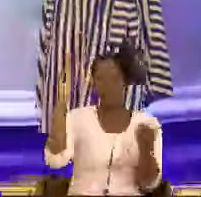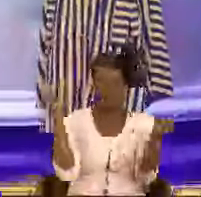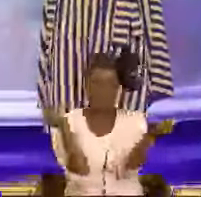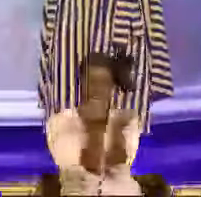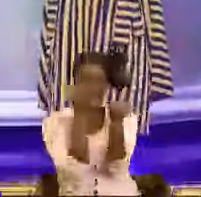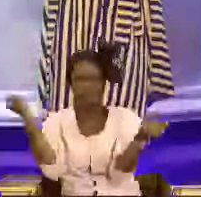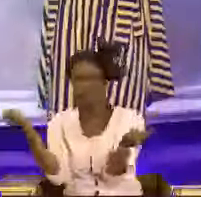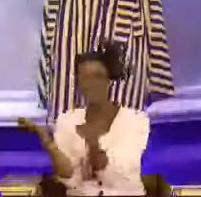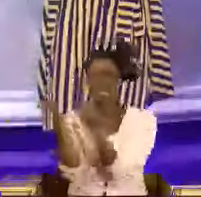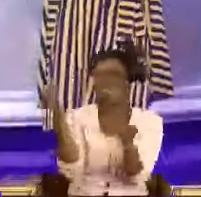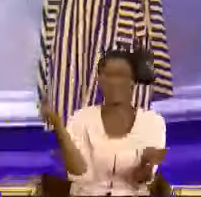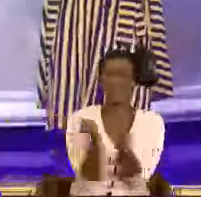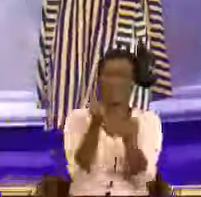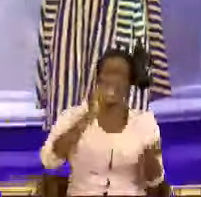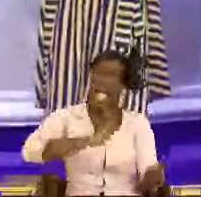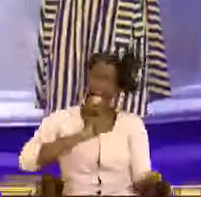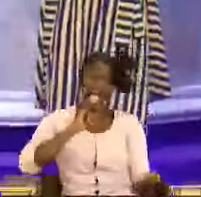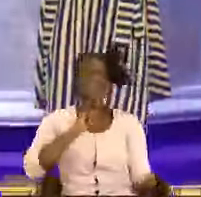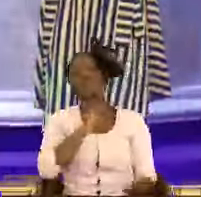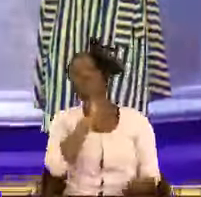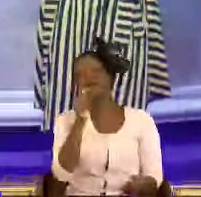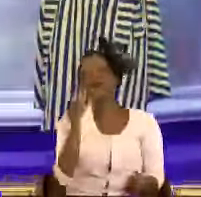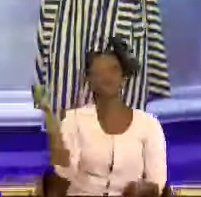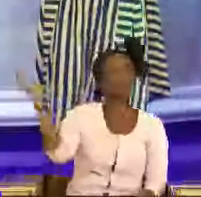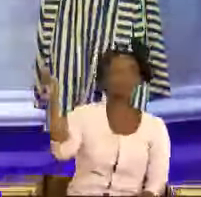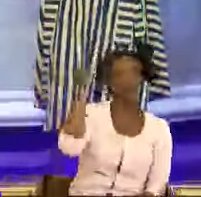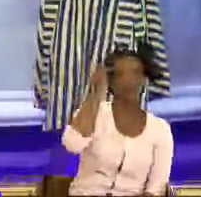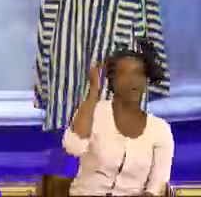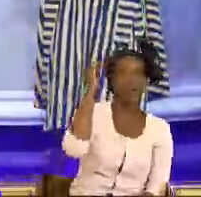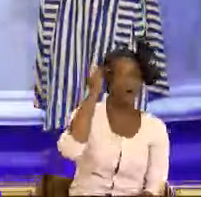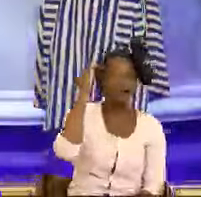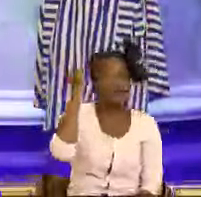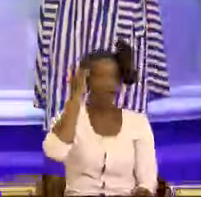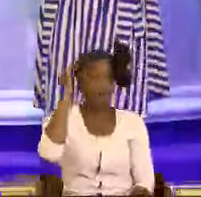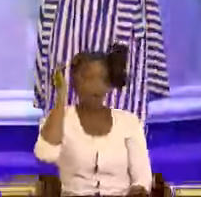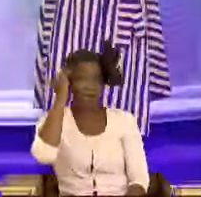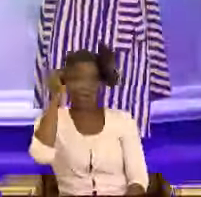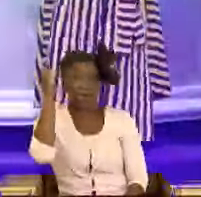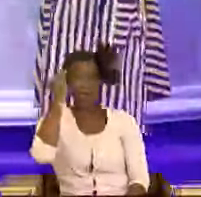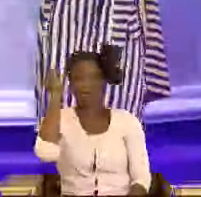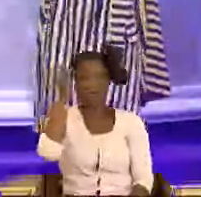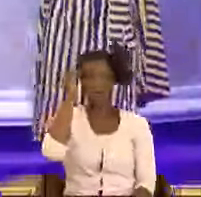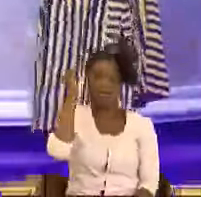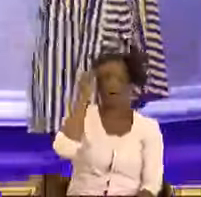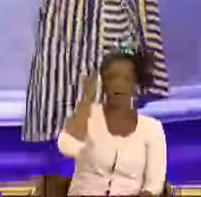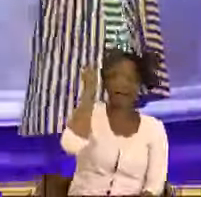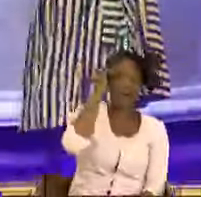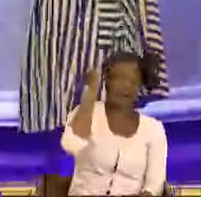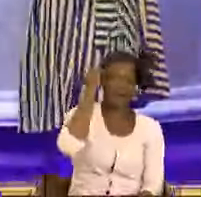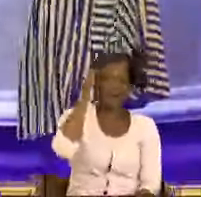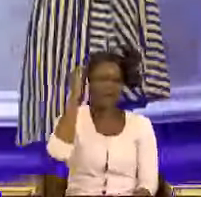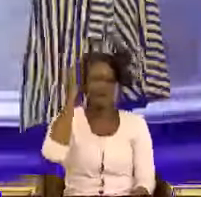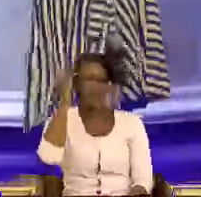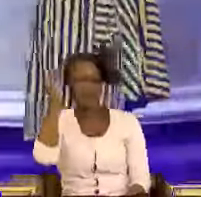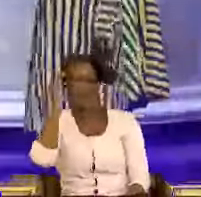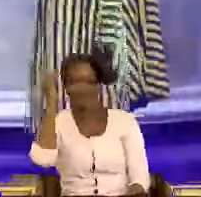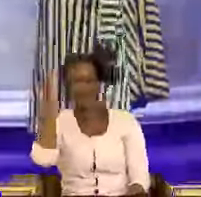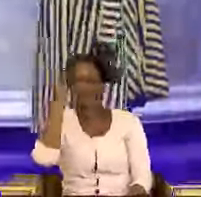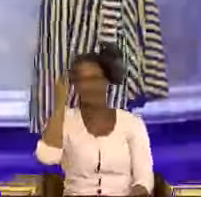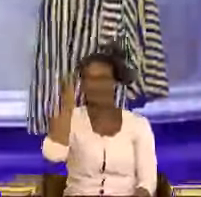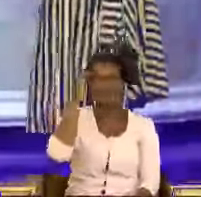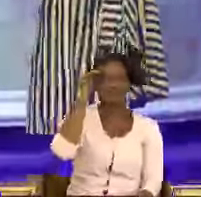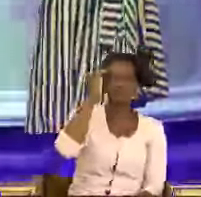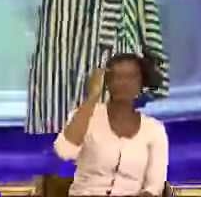hands I don't I know how God does it I just know that I conquer battles I sleep and I wake up I don't know how he does